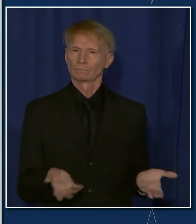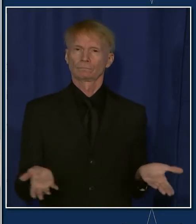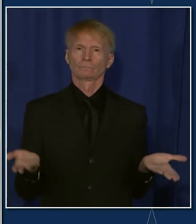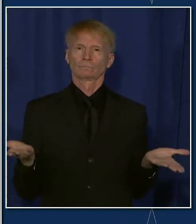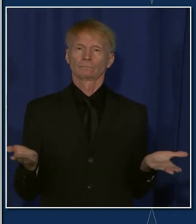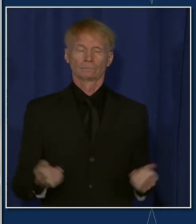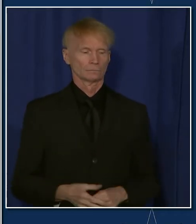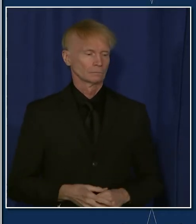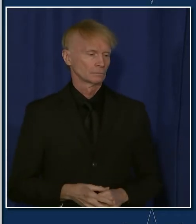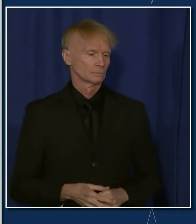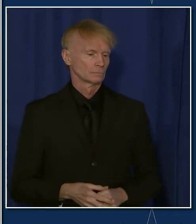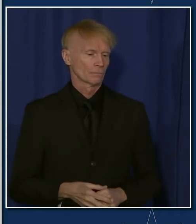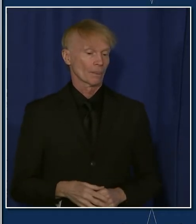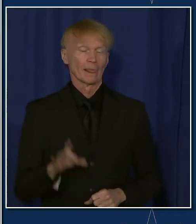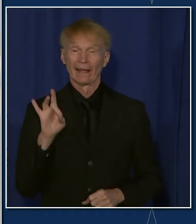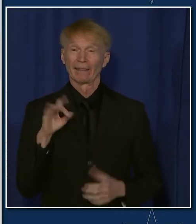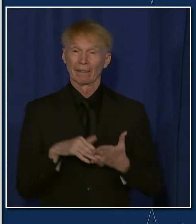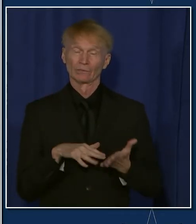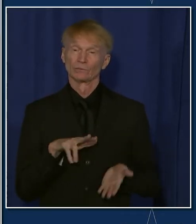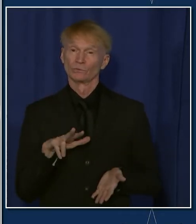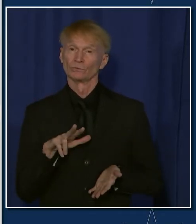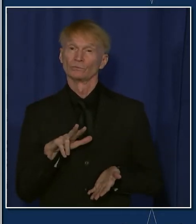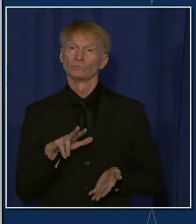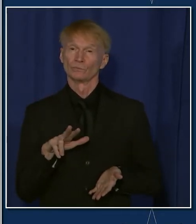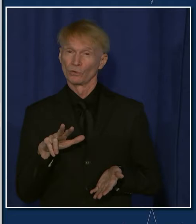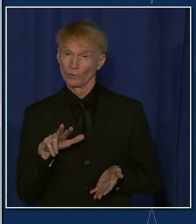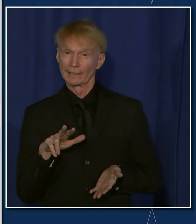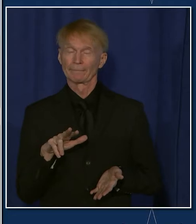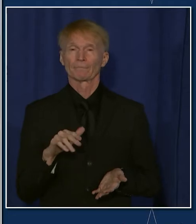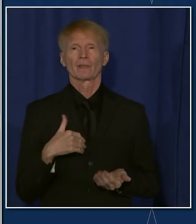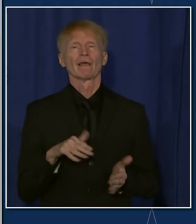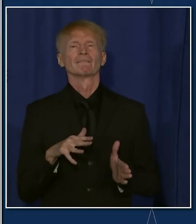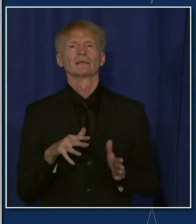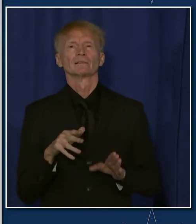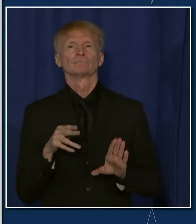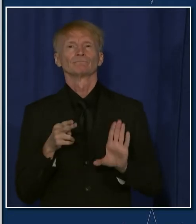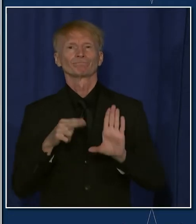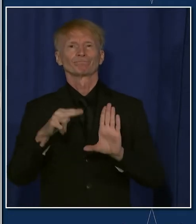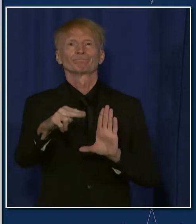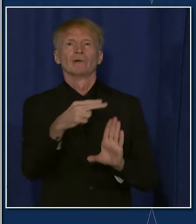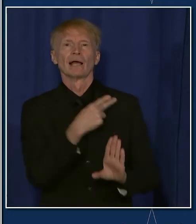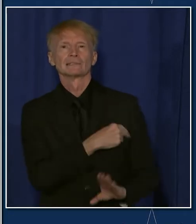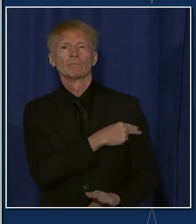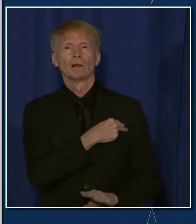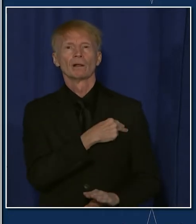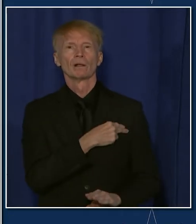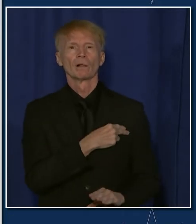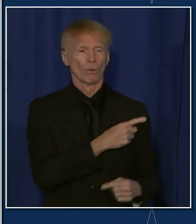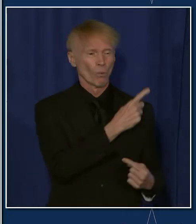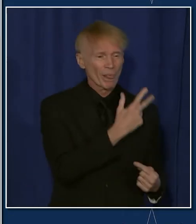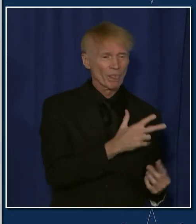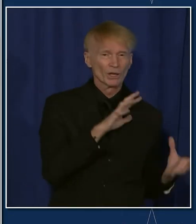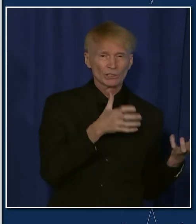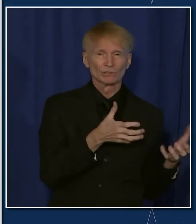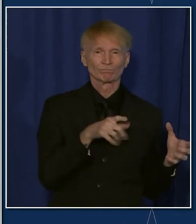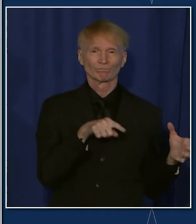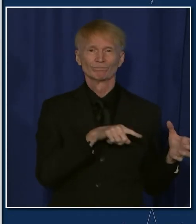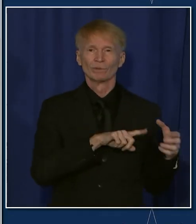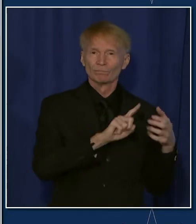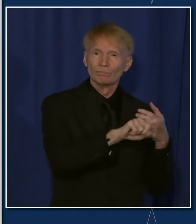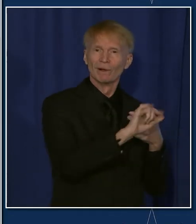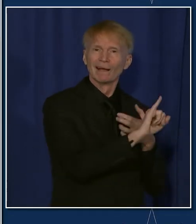8,033 of those kids have landed in the hospital, have been hospitalized, 1/3 of them in the ICU,